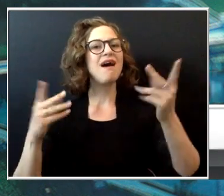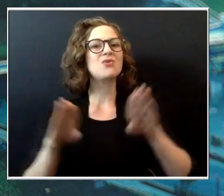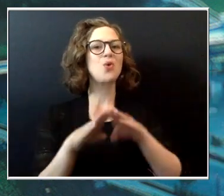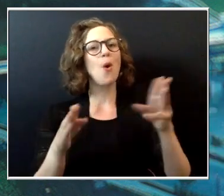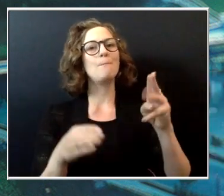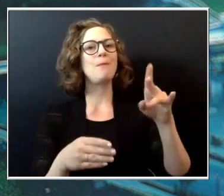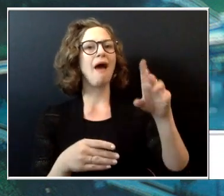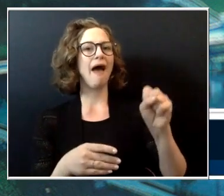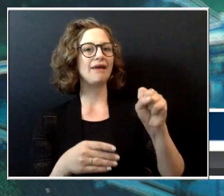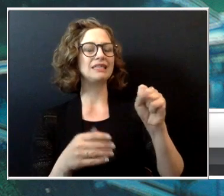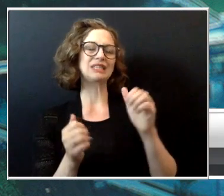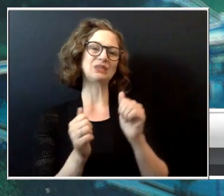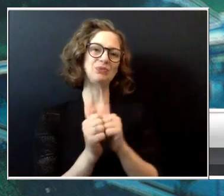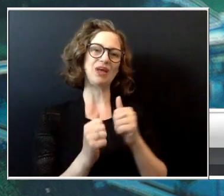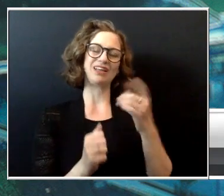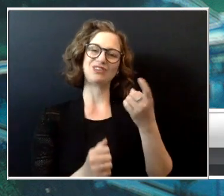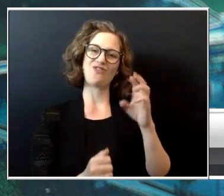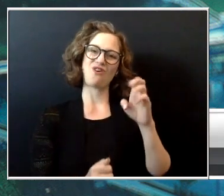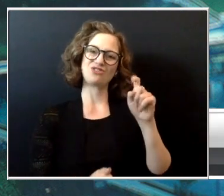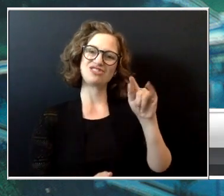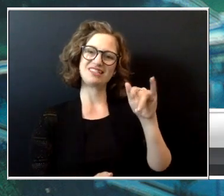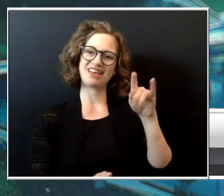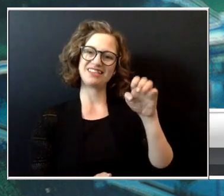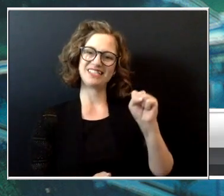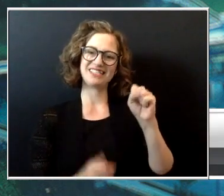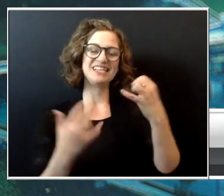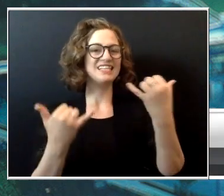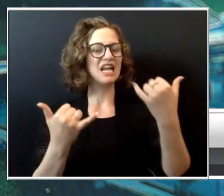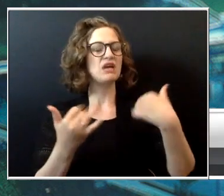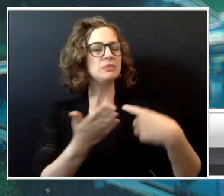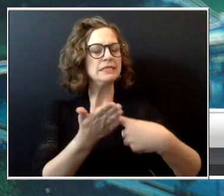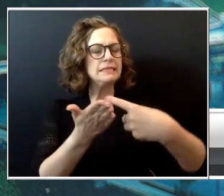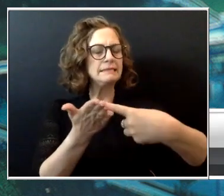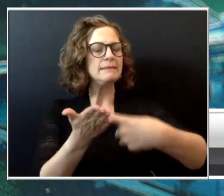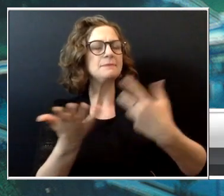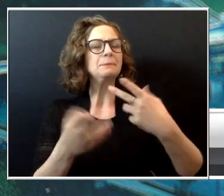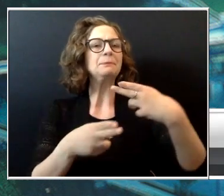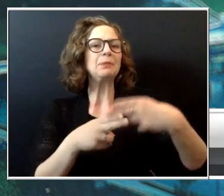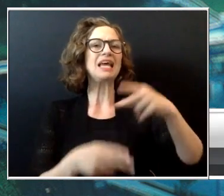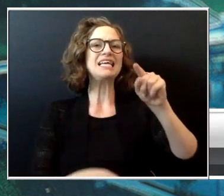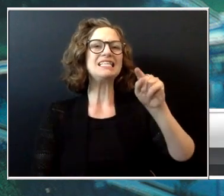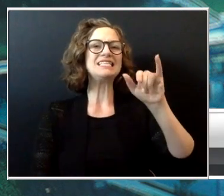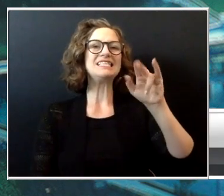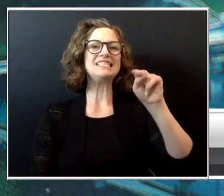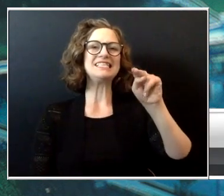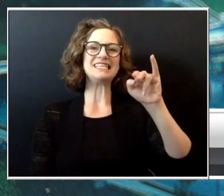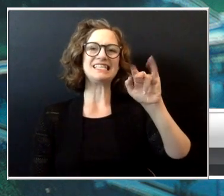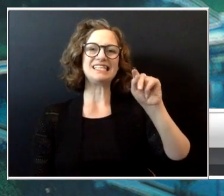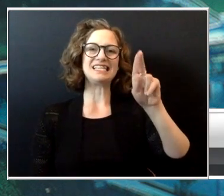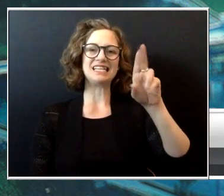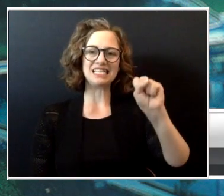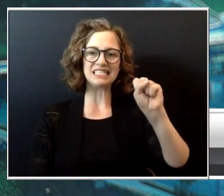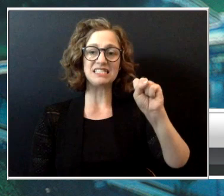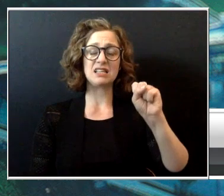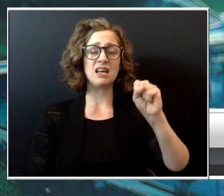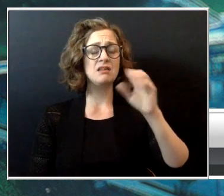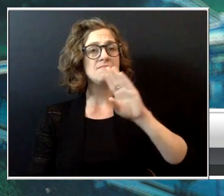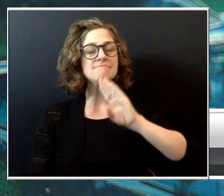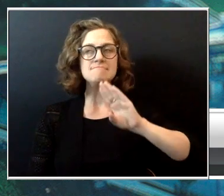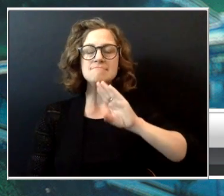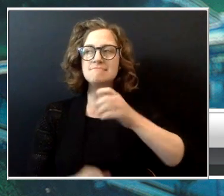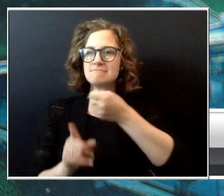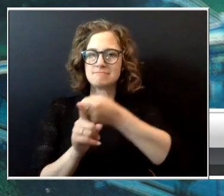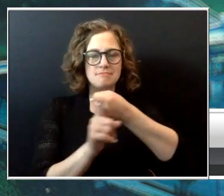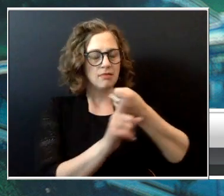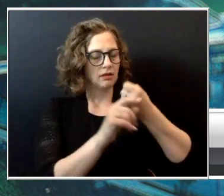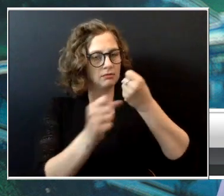exploring tinnitus, a frustrating, sometimes debilitating condition that affects millions of Americans and currently has